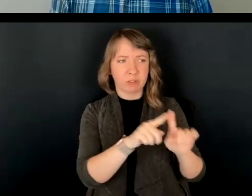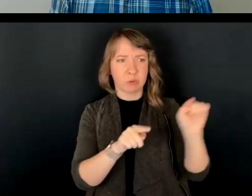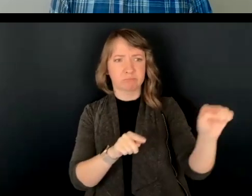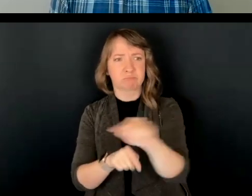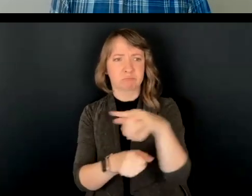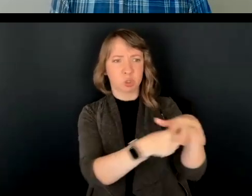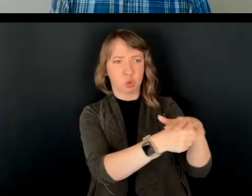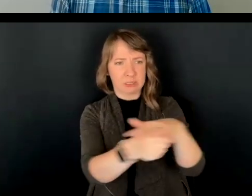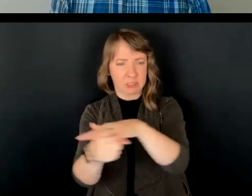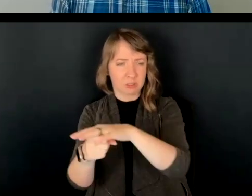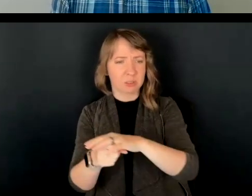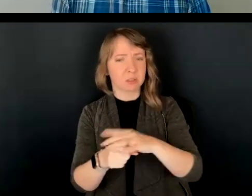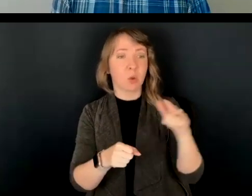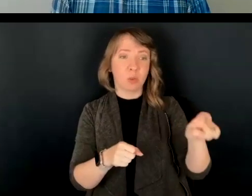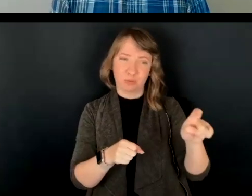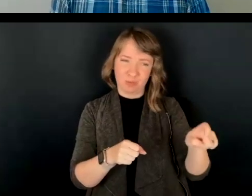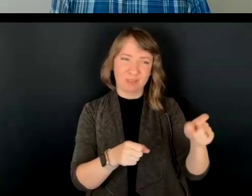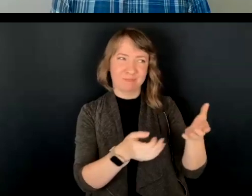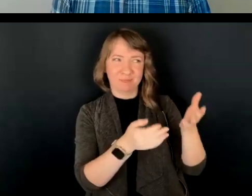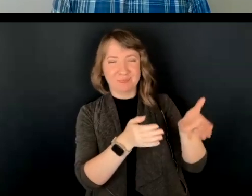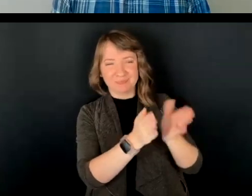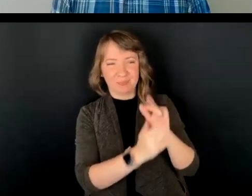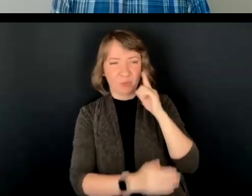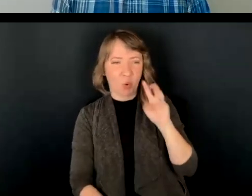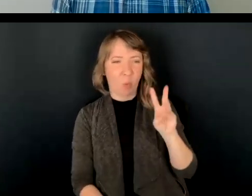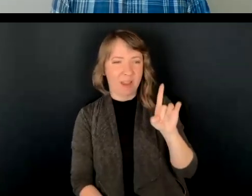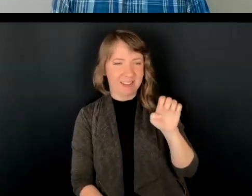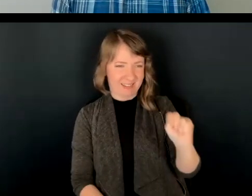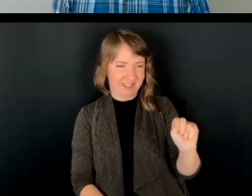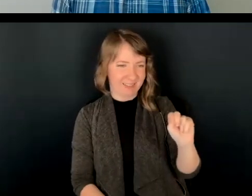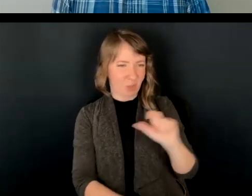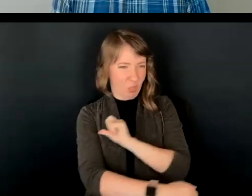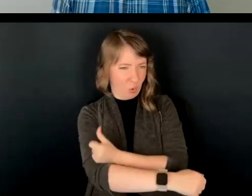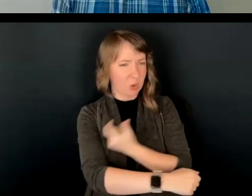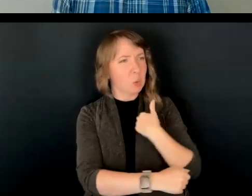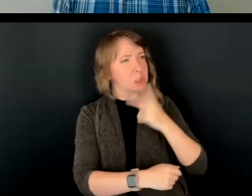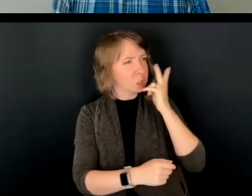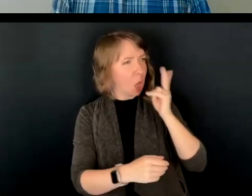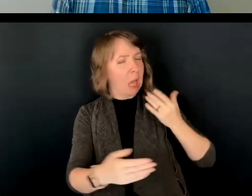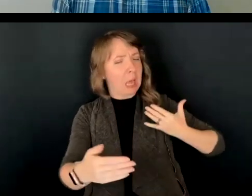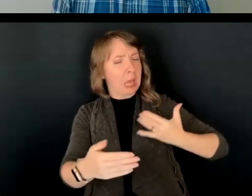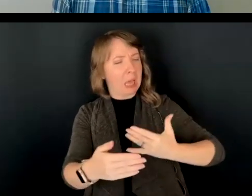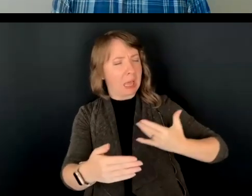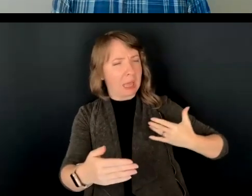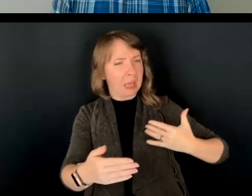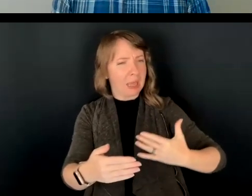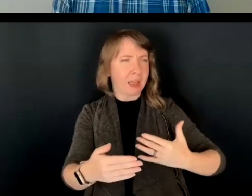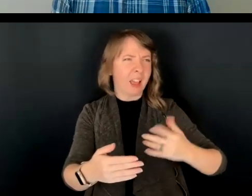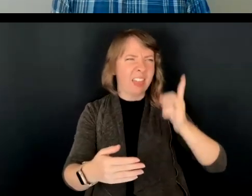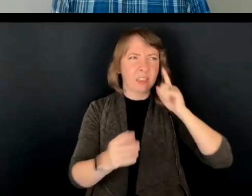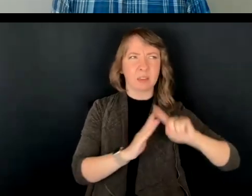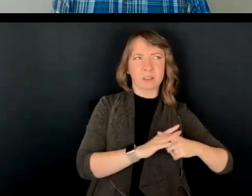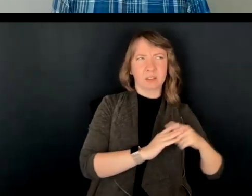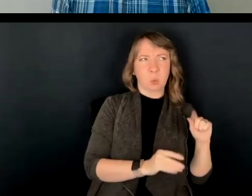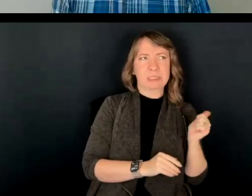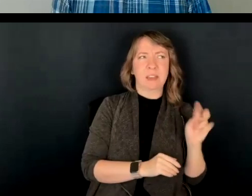We needed to have widened authority, so we knew change was coming. We probably were working in 2017 on the agreement